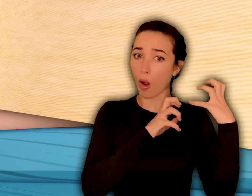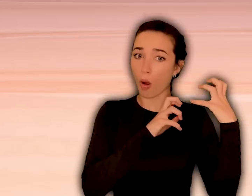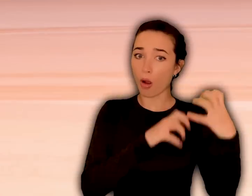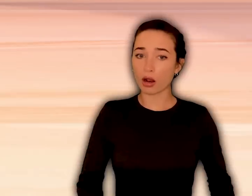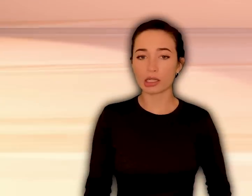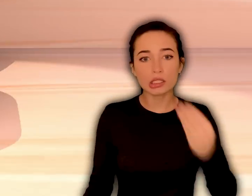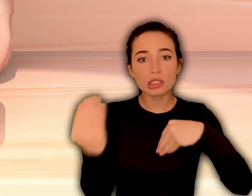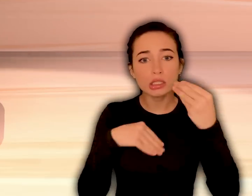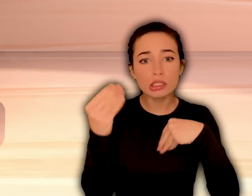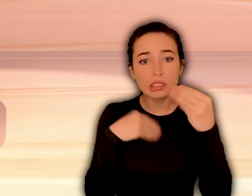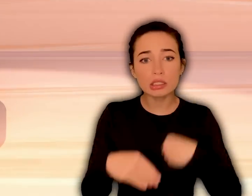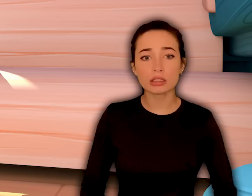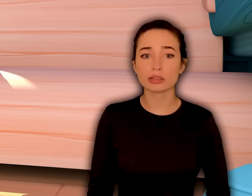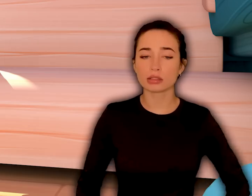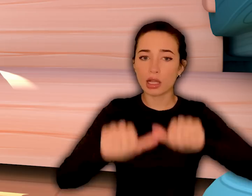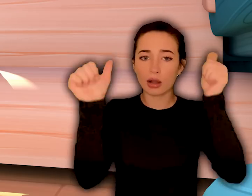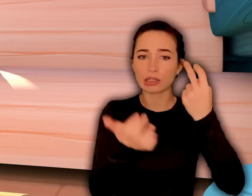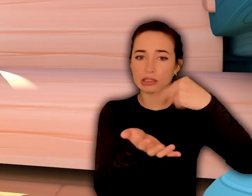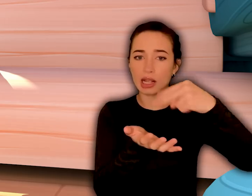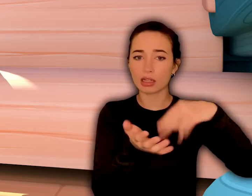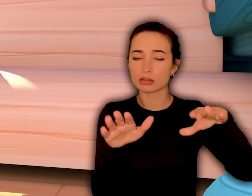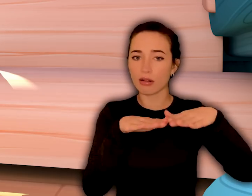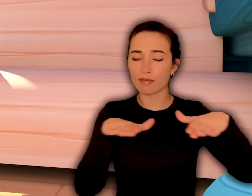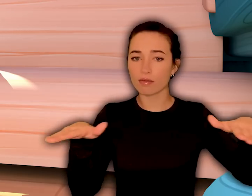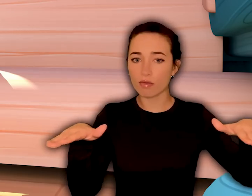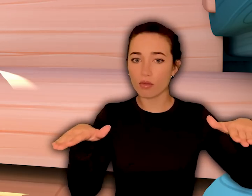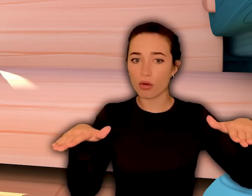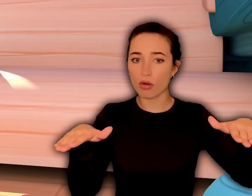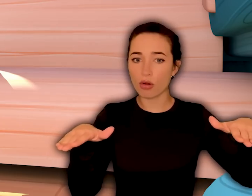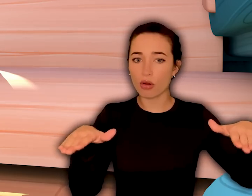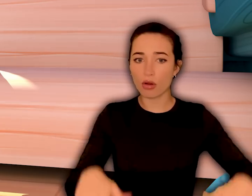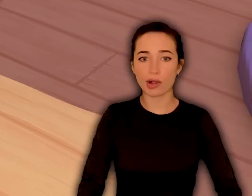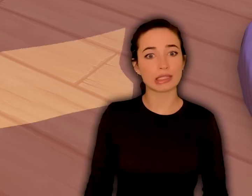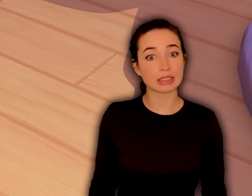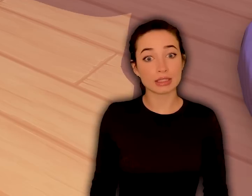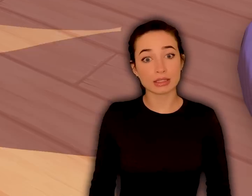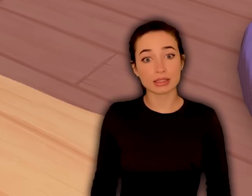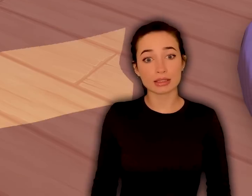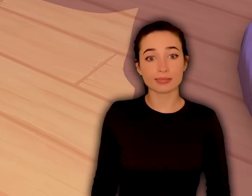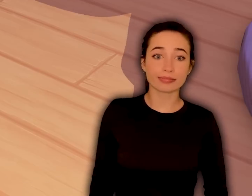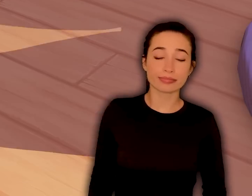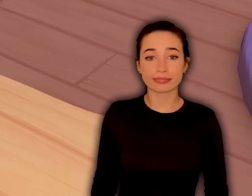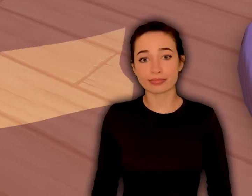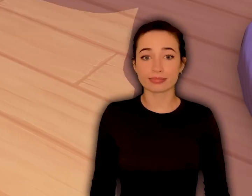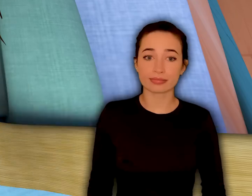at my pillow it eats Shadows are dancing on the